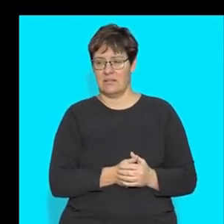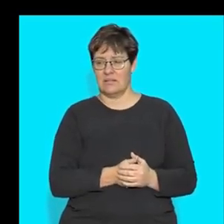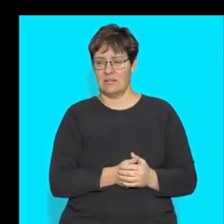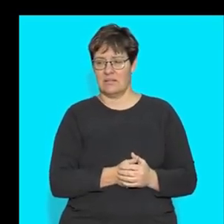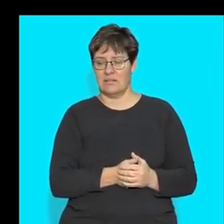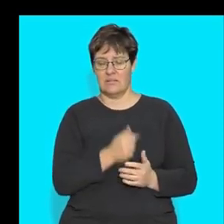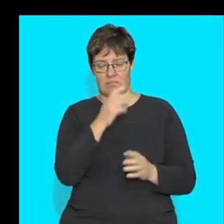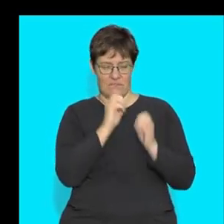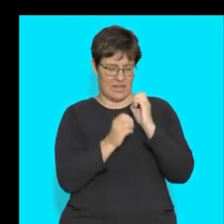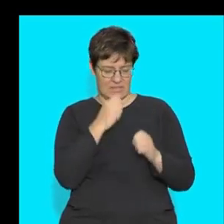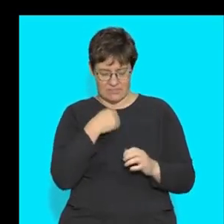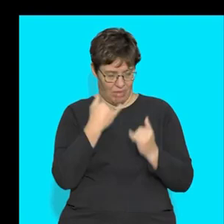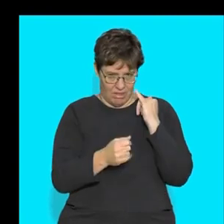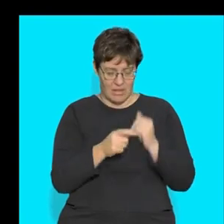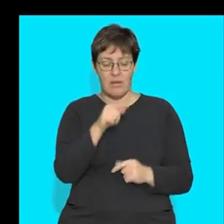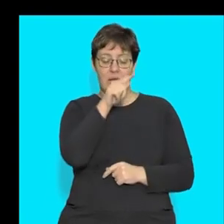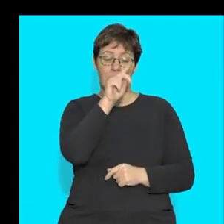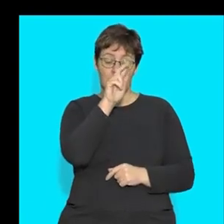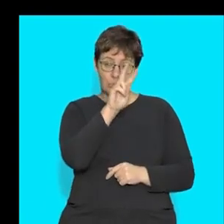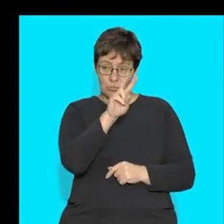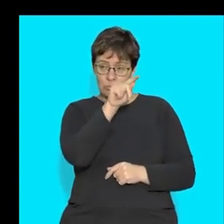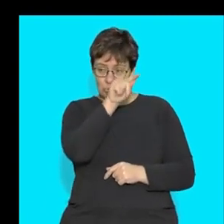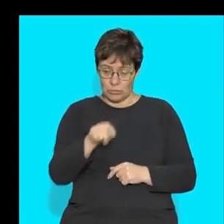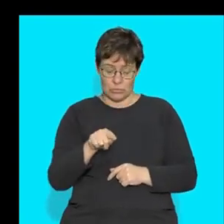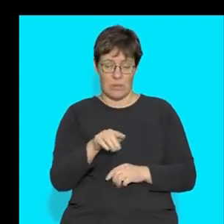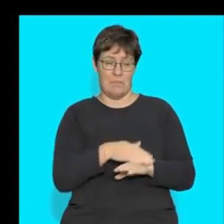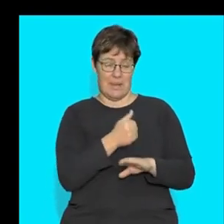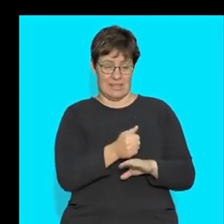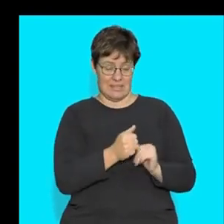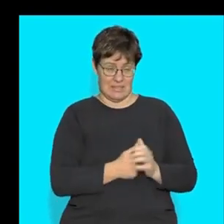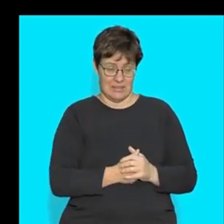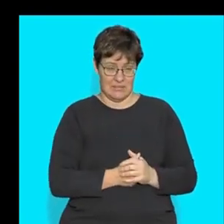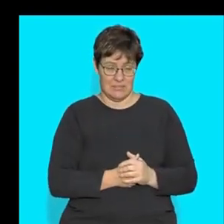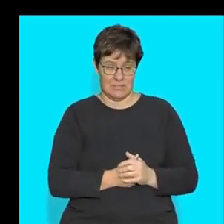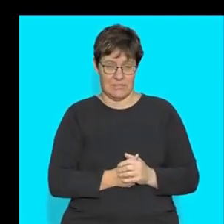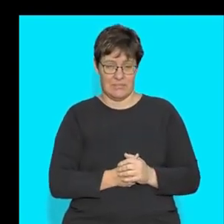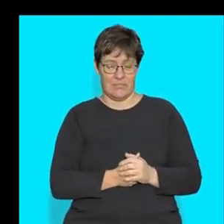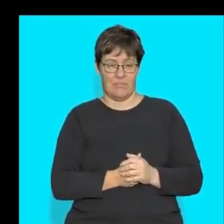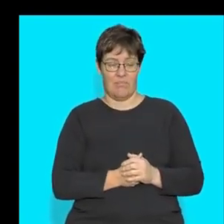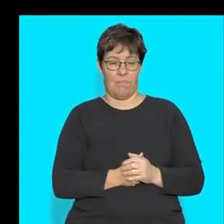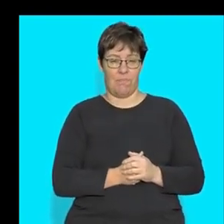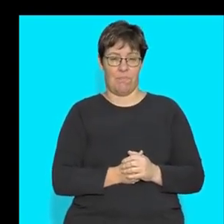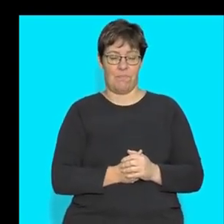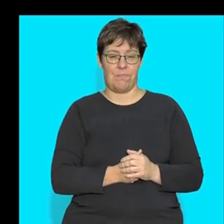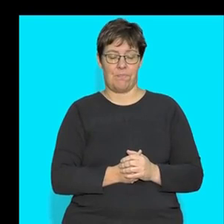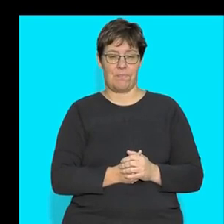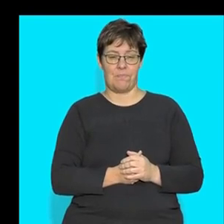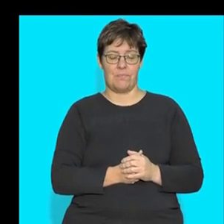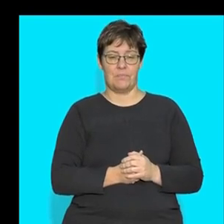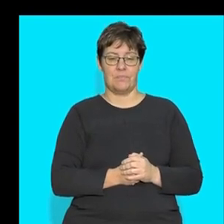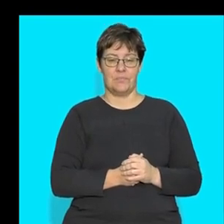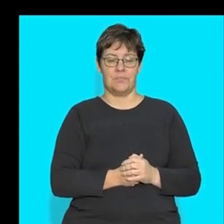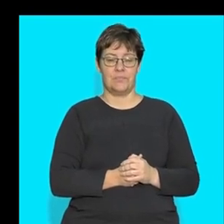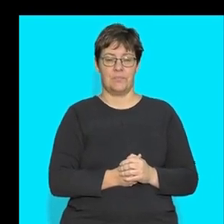the y. Let me just point at the correct thing. This 2 will be our base, right?